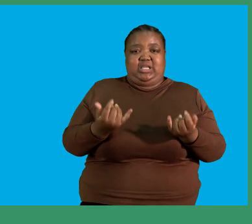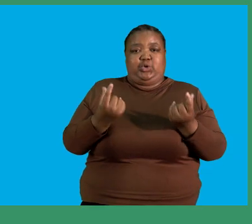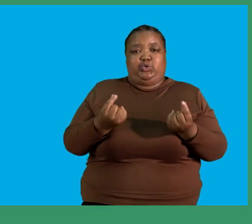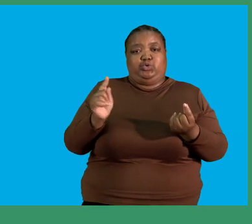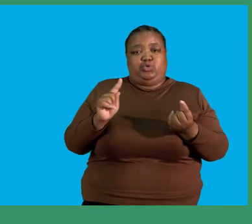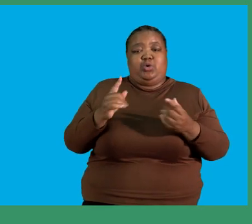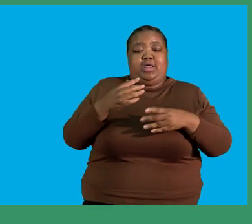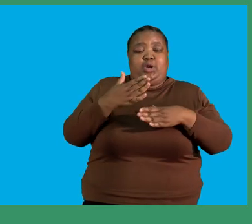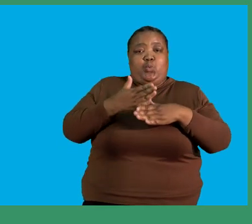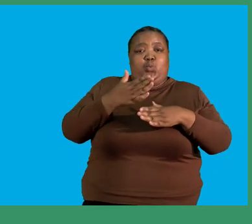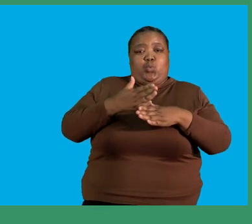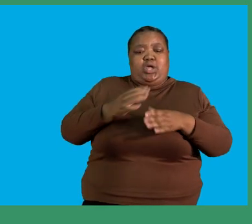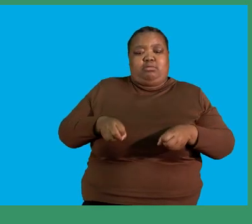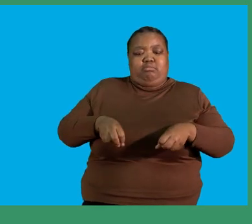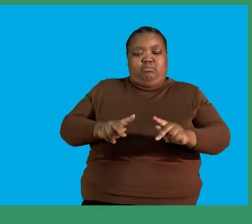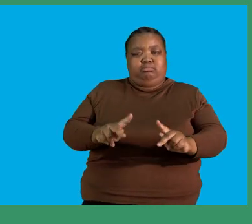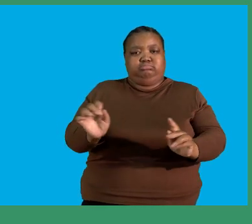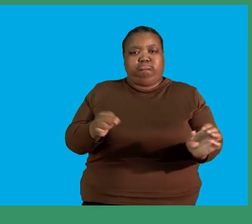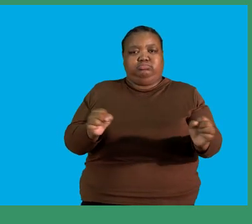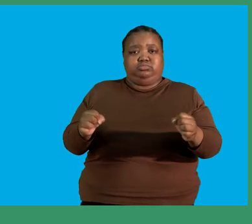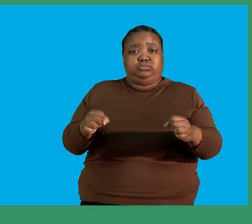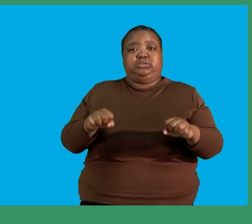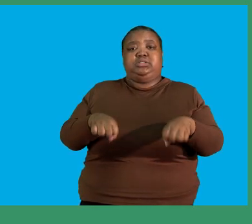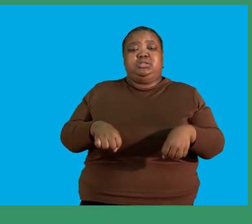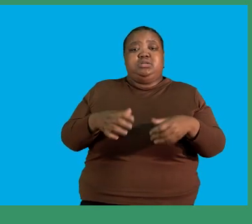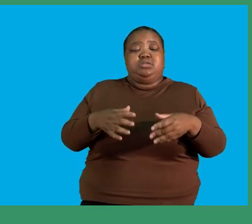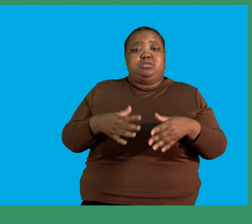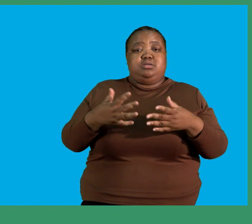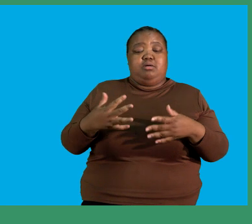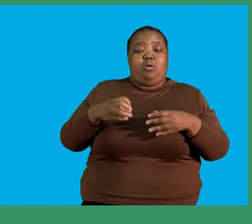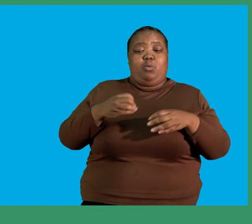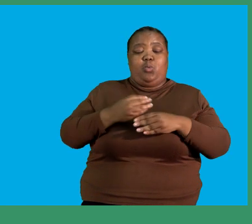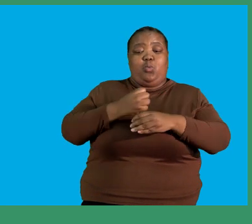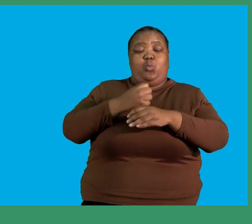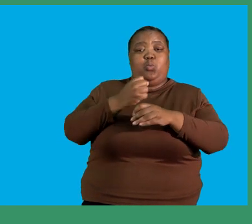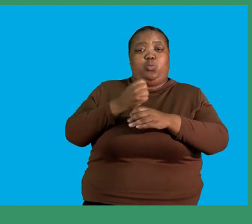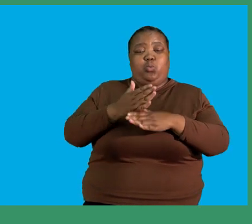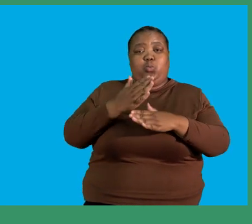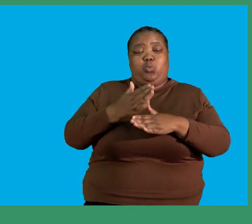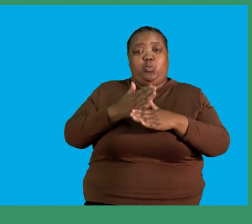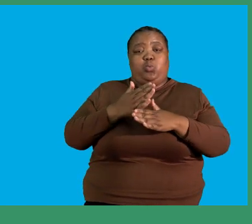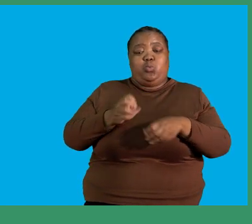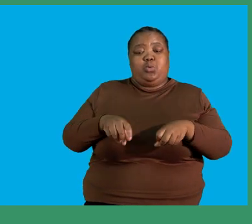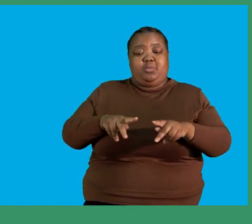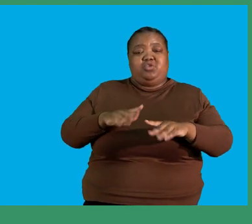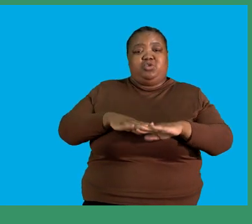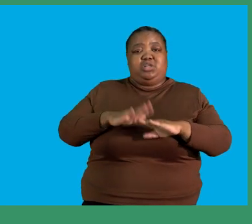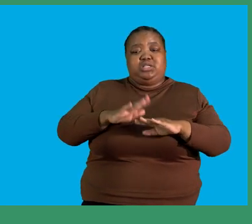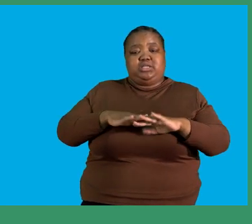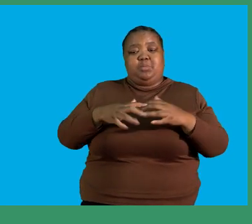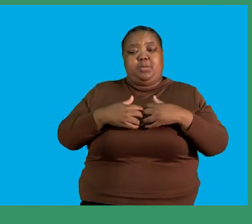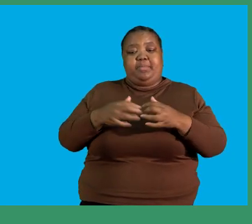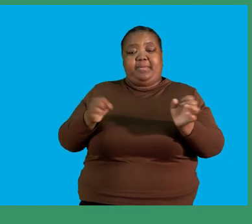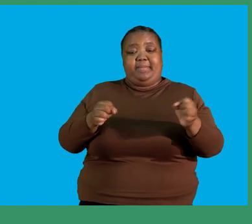create job opportunities. Now, the more job opportunities are created, the more income people spend in the business and